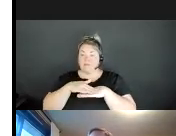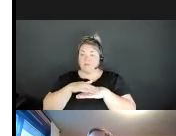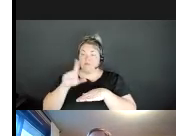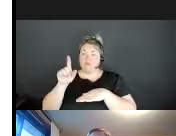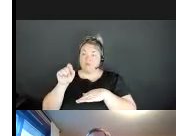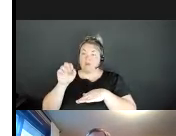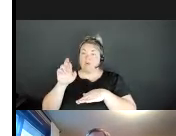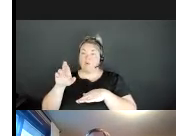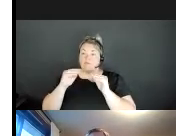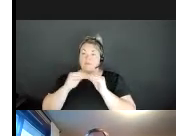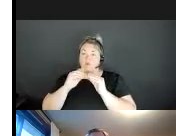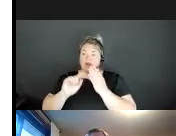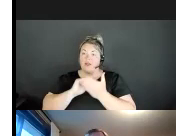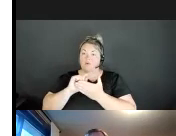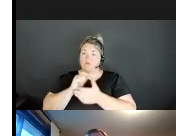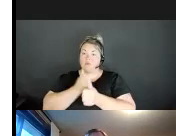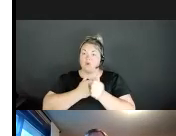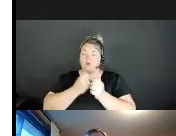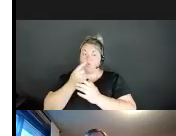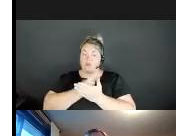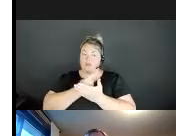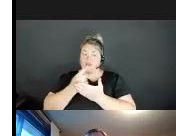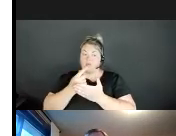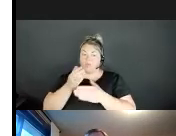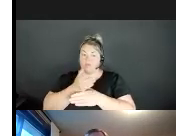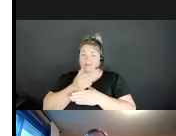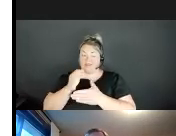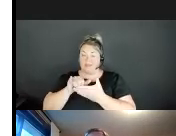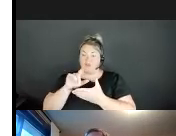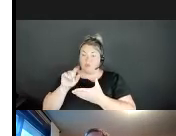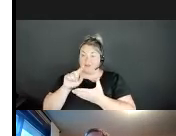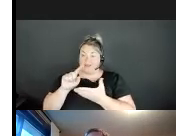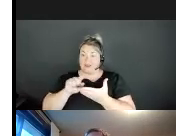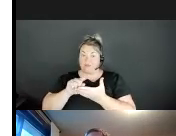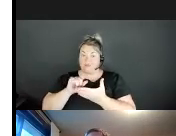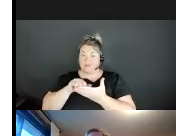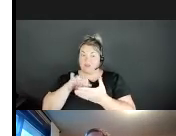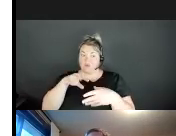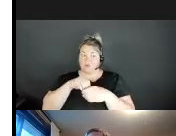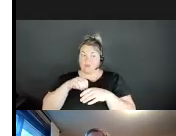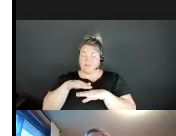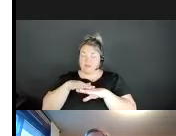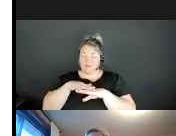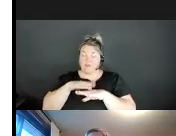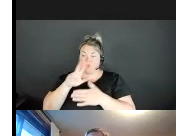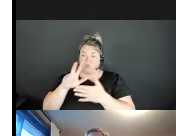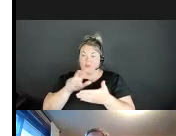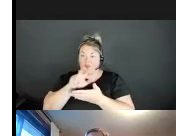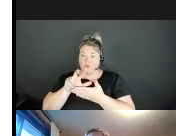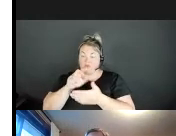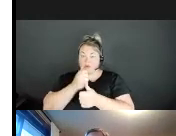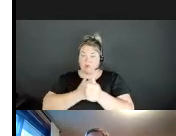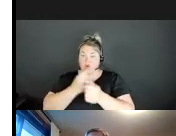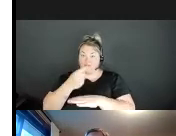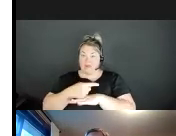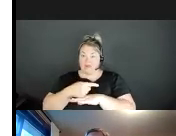more hours a week. And within that 20 hours, that includes a minimum of 3 hours per day over the